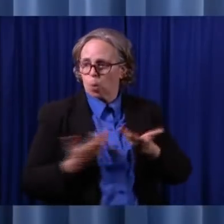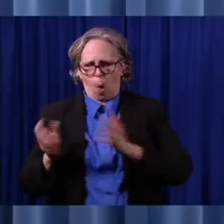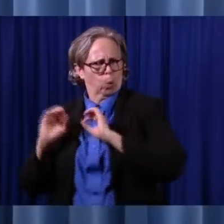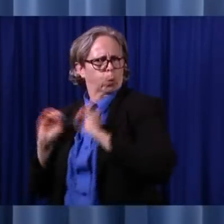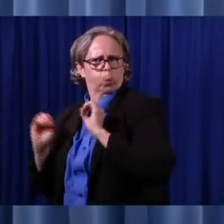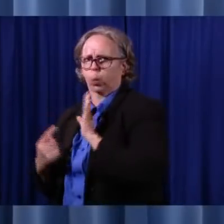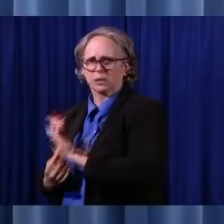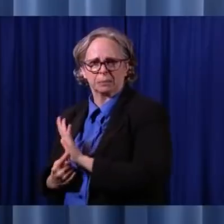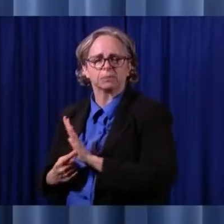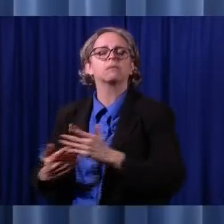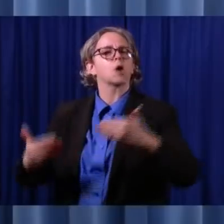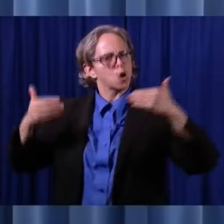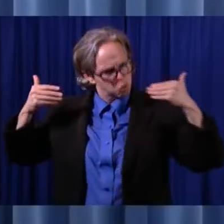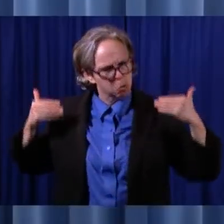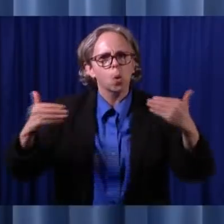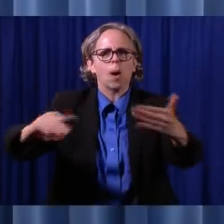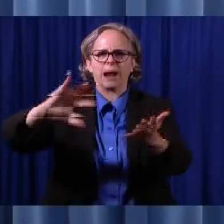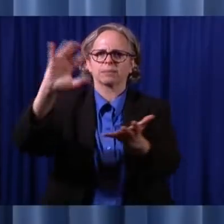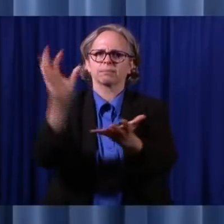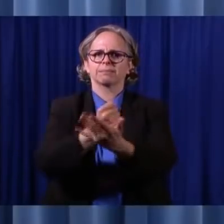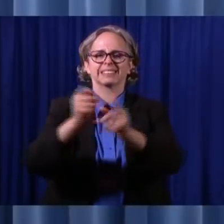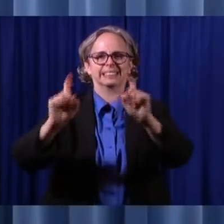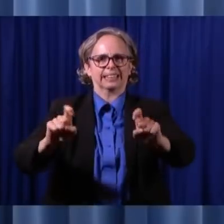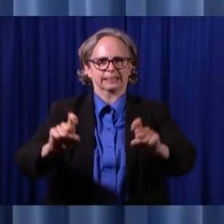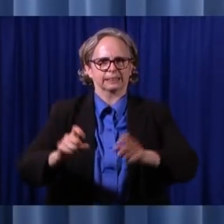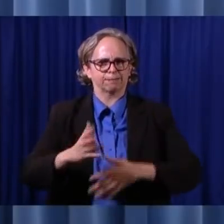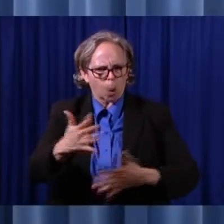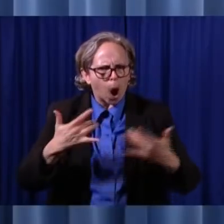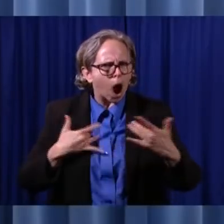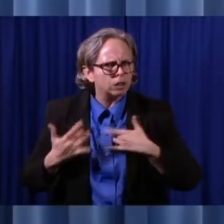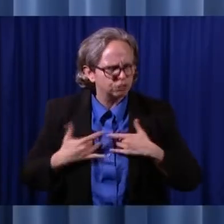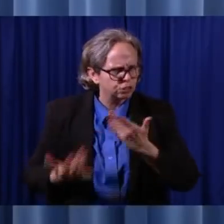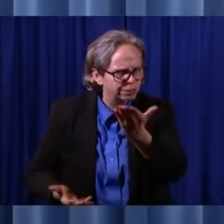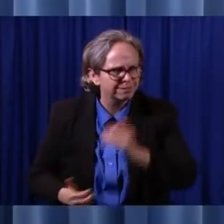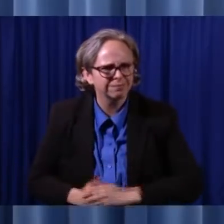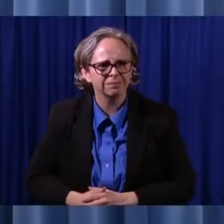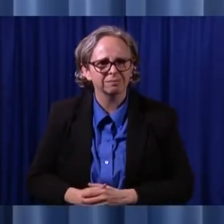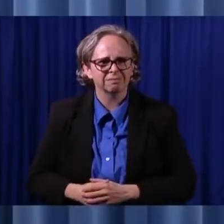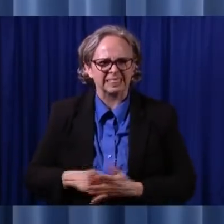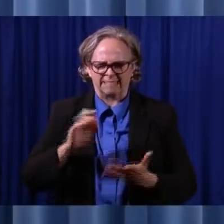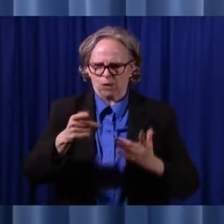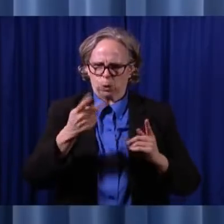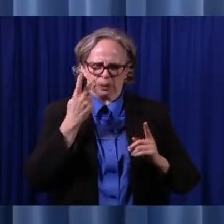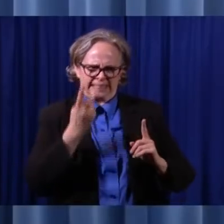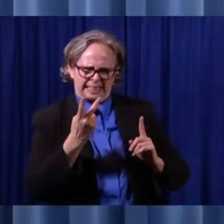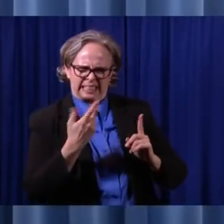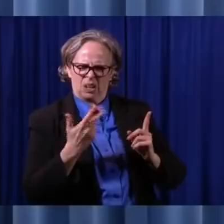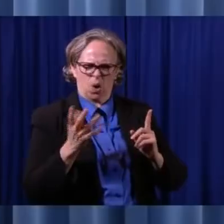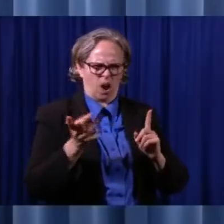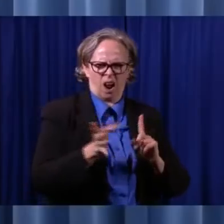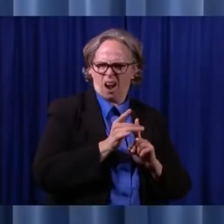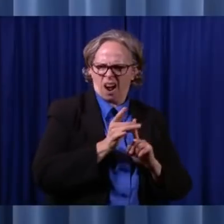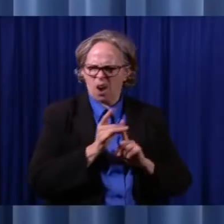tested. By knowing who has the virus, we can better protect the vulnerable and work to stop its spread.